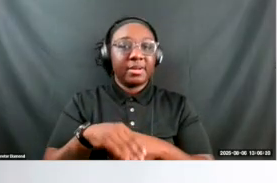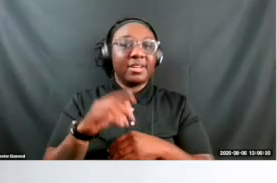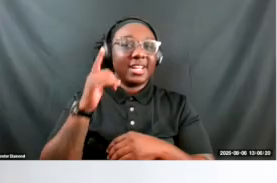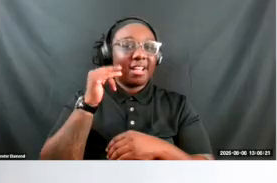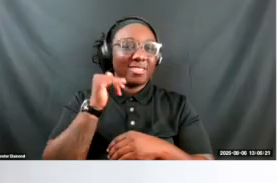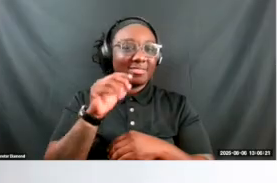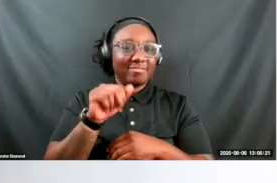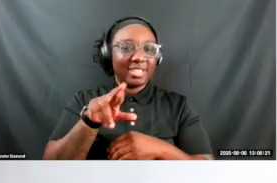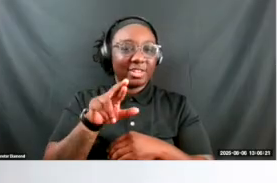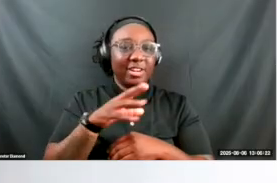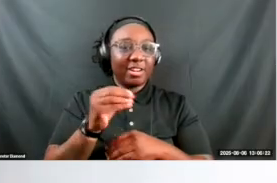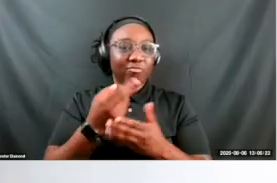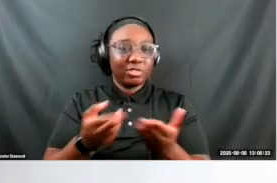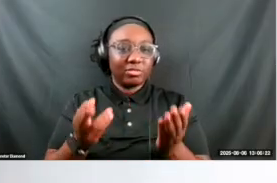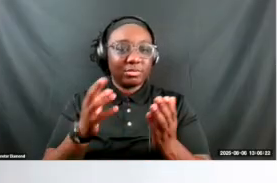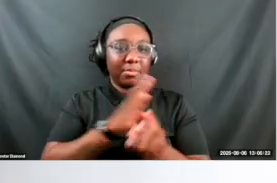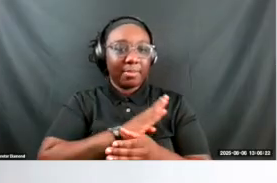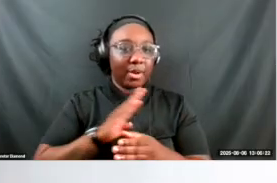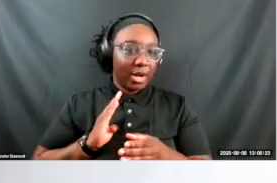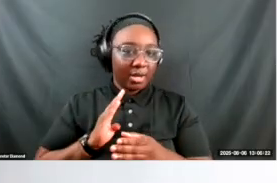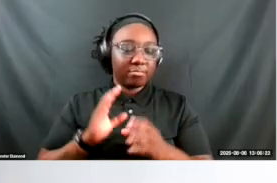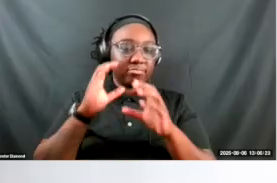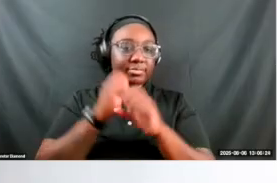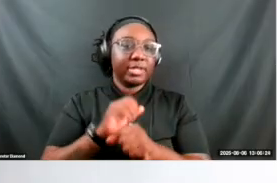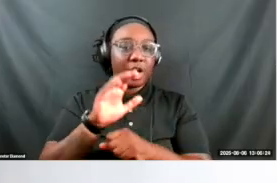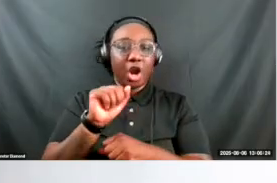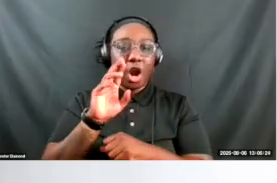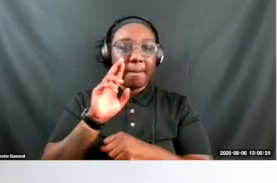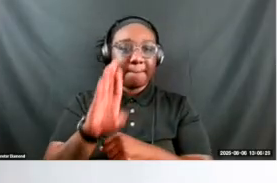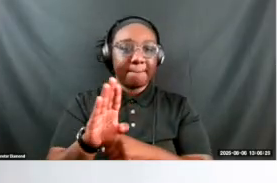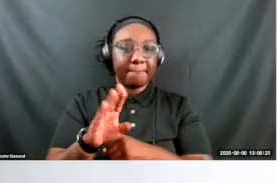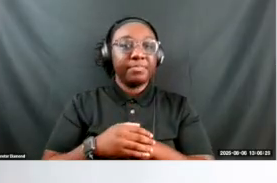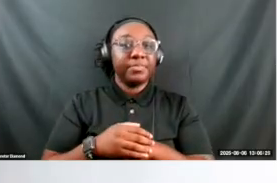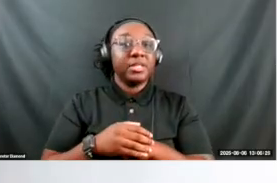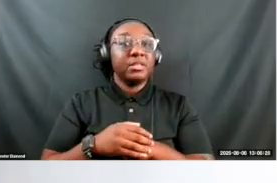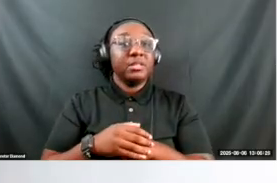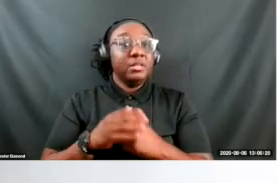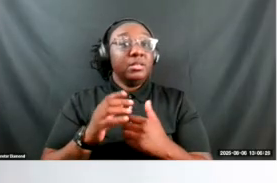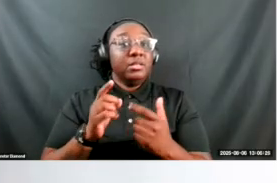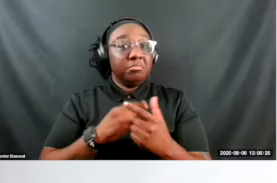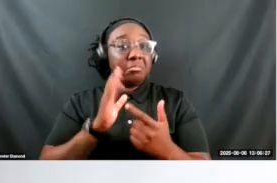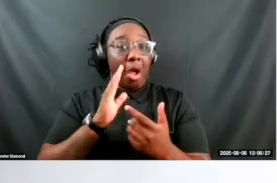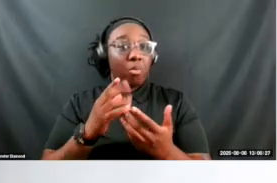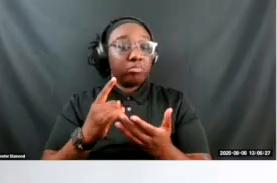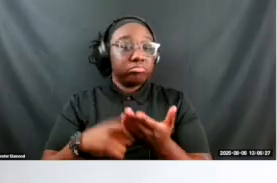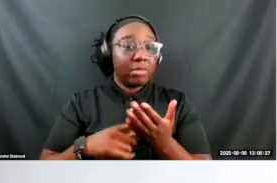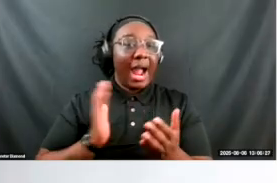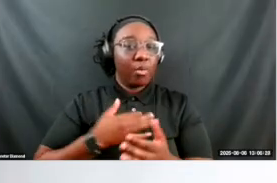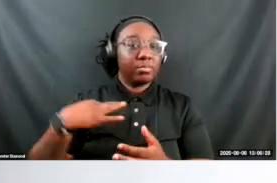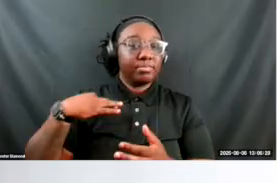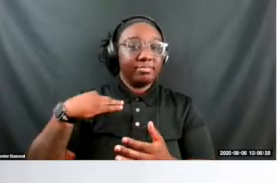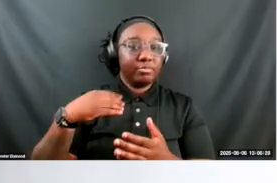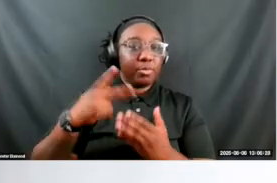well as what the funding plan is. Then I'll go over our investment programs and the policy drivers and the guiding documents for the funding